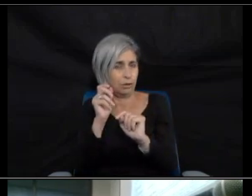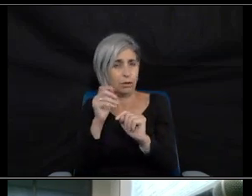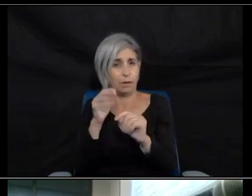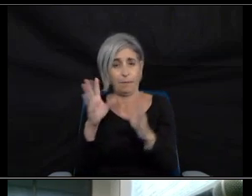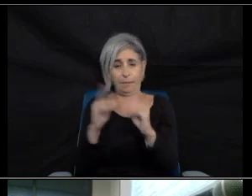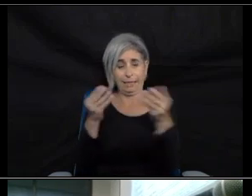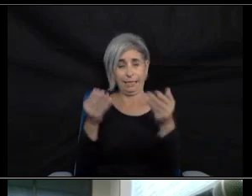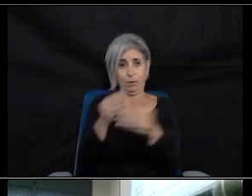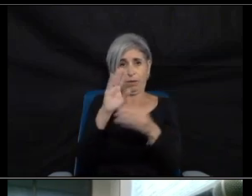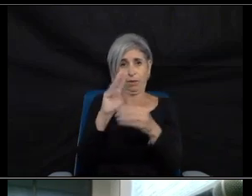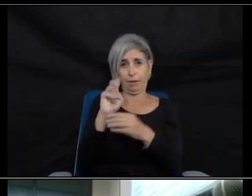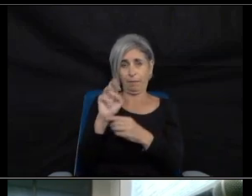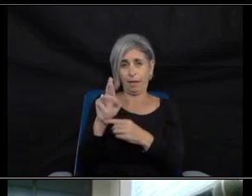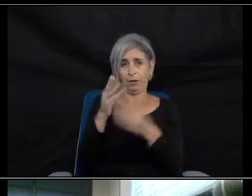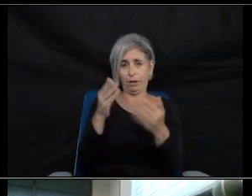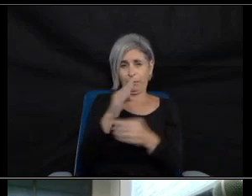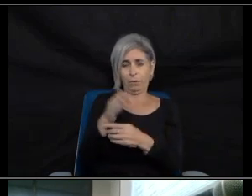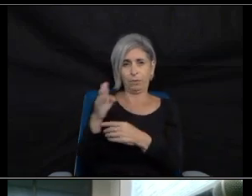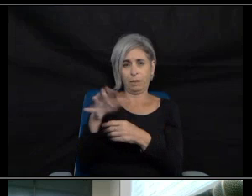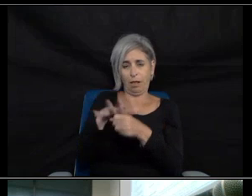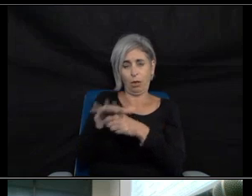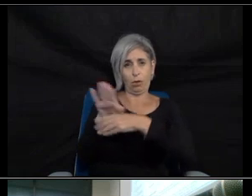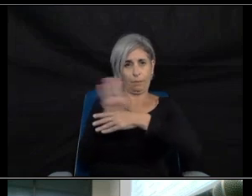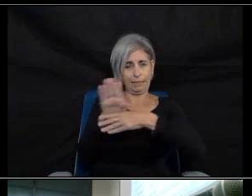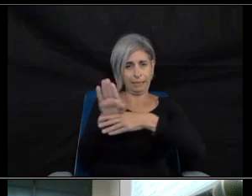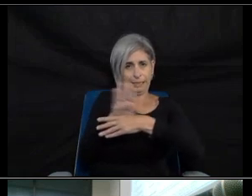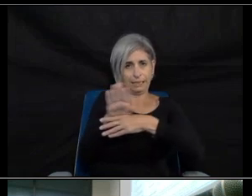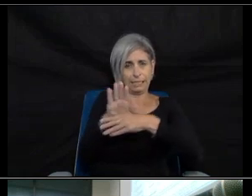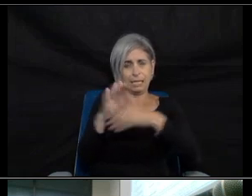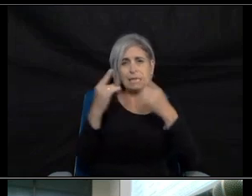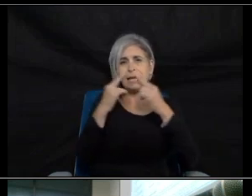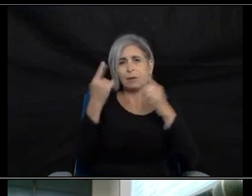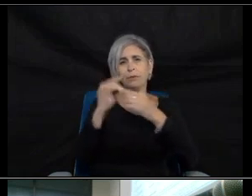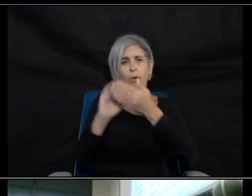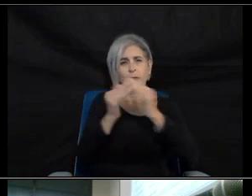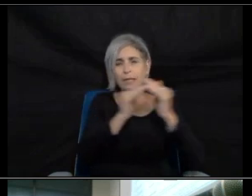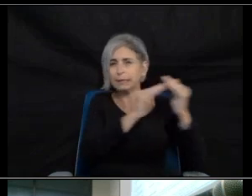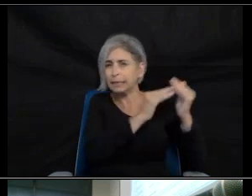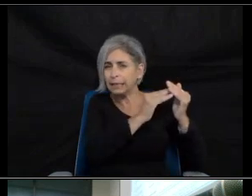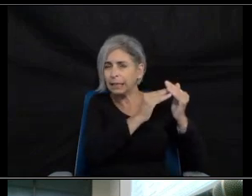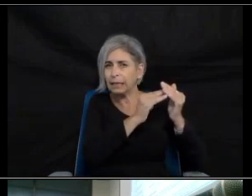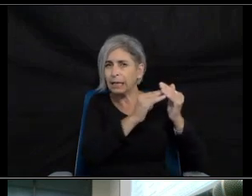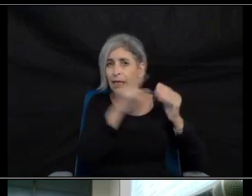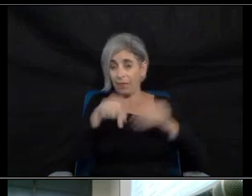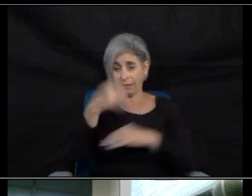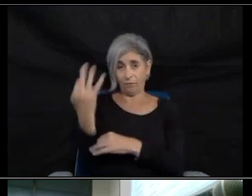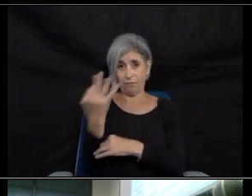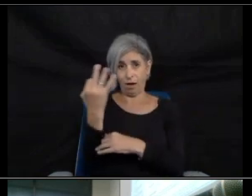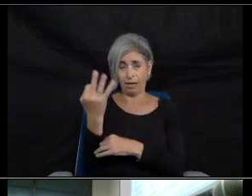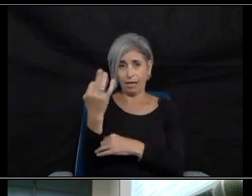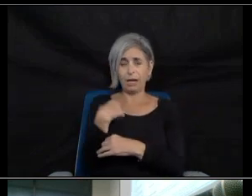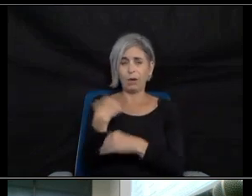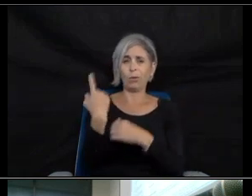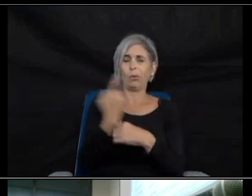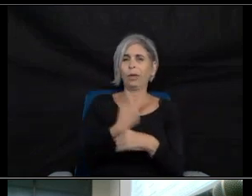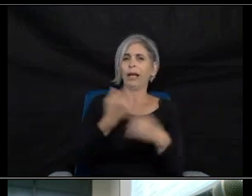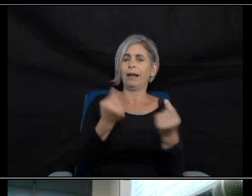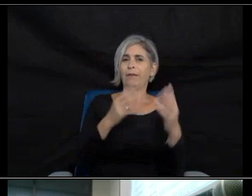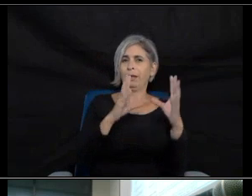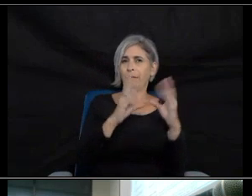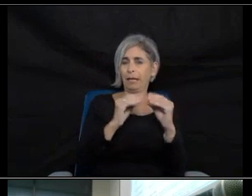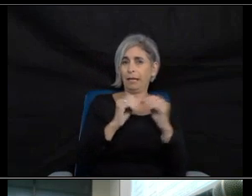mayor here in Boynton Beach, acknowledging local businesses, announcements for the city, And this Friday, we happen to be doing our meeting